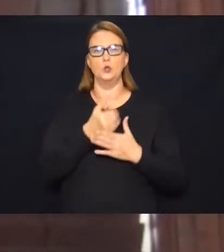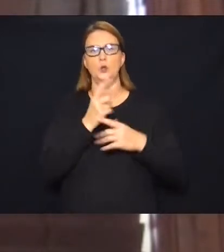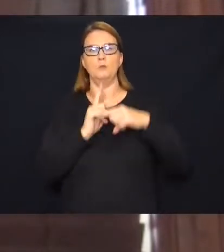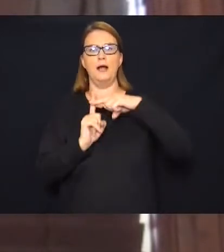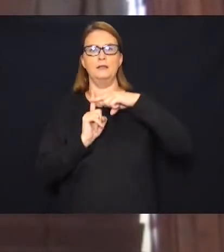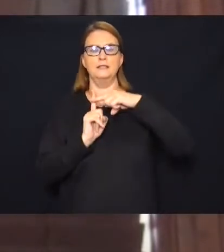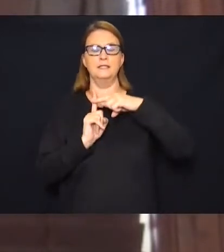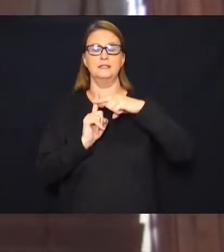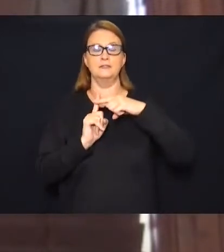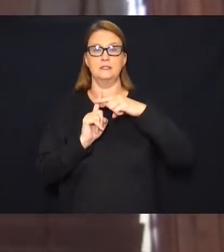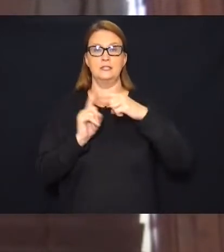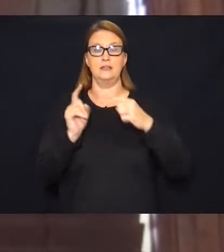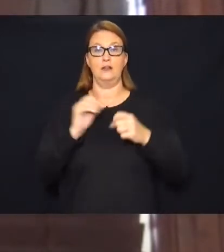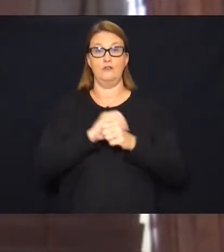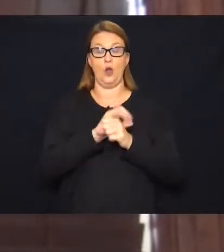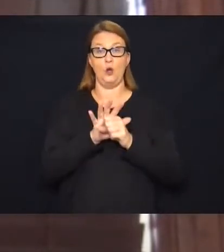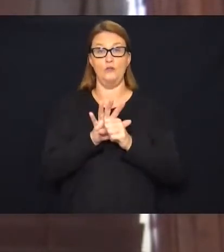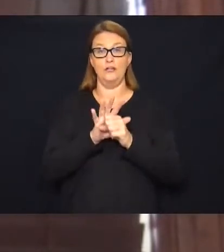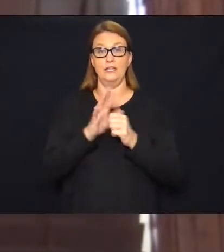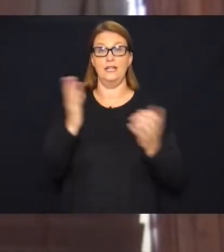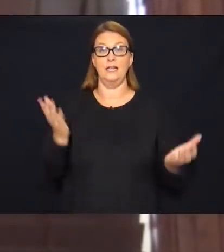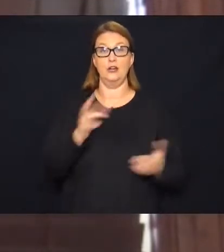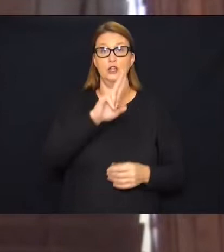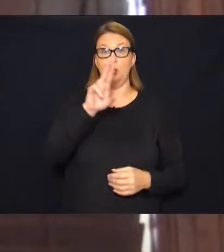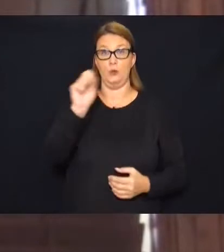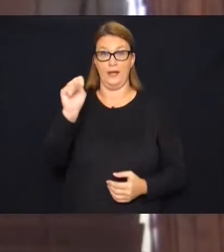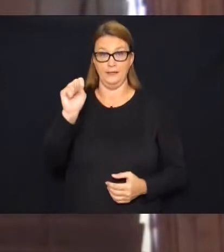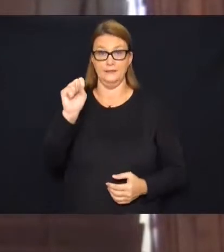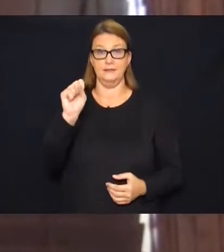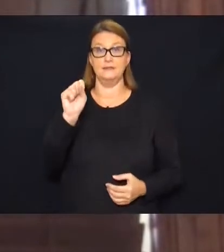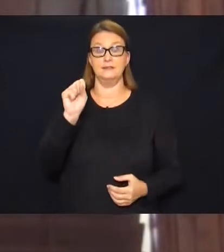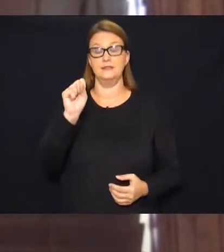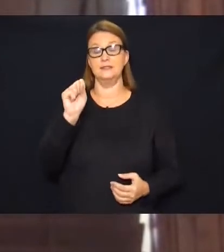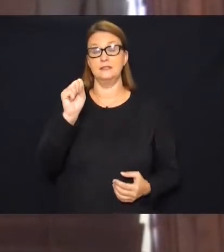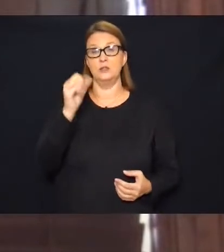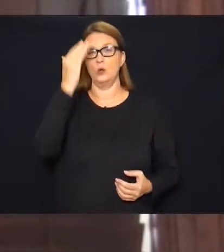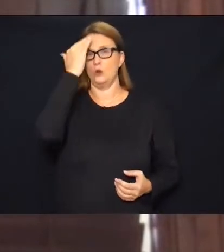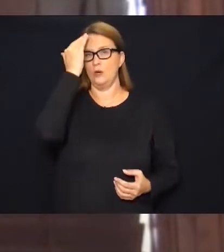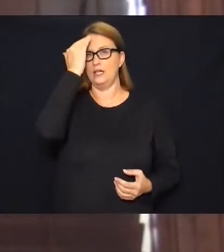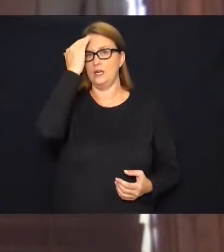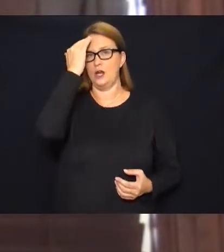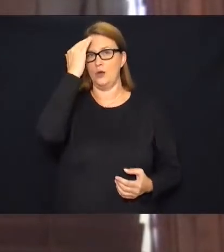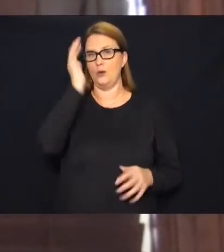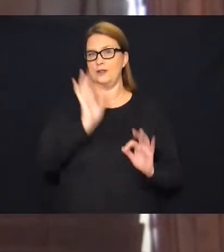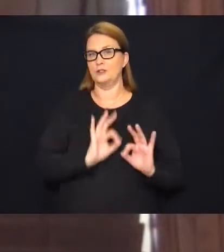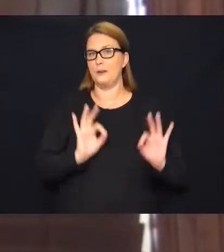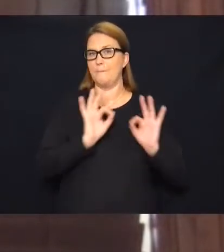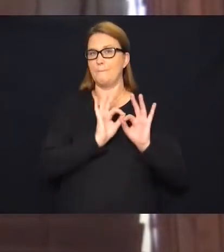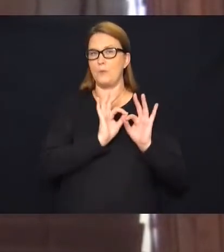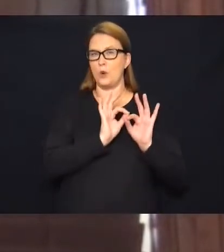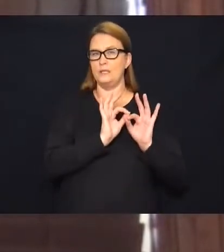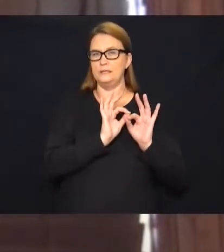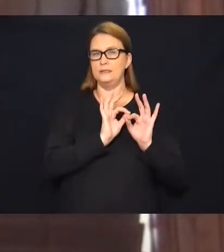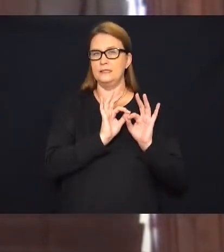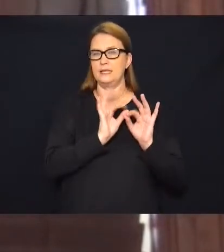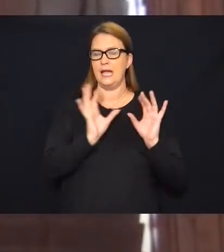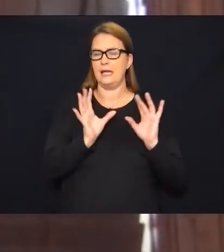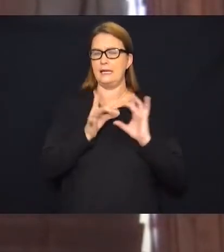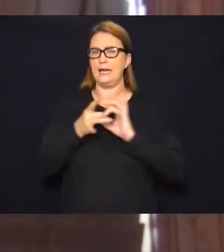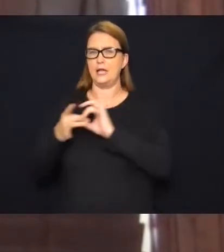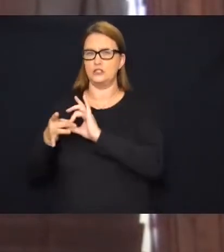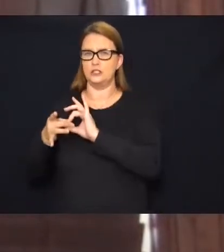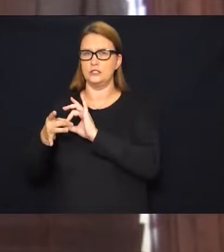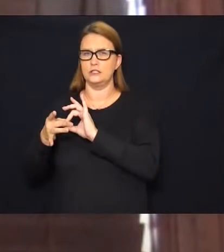of COVID-19 in the US. We know that there is a really important link between